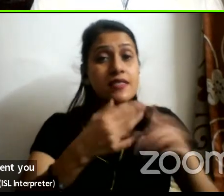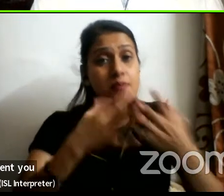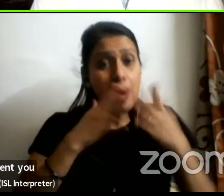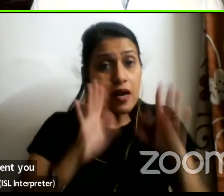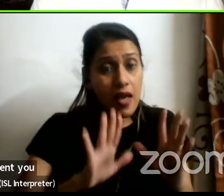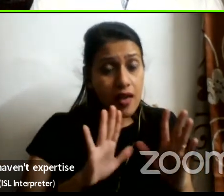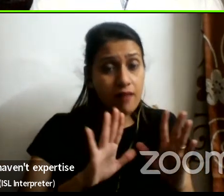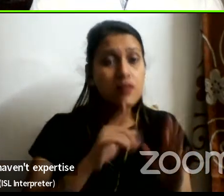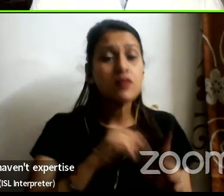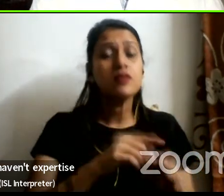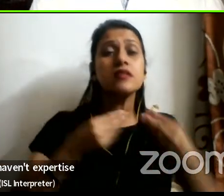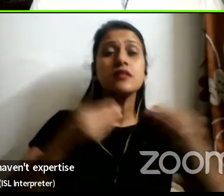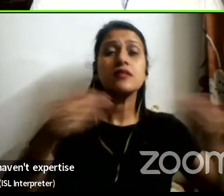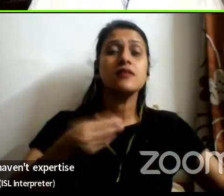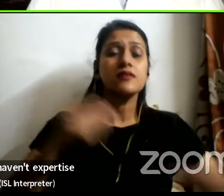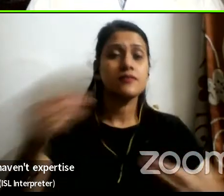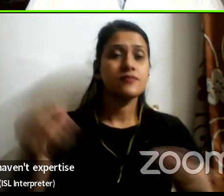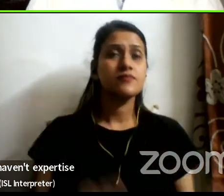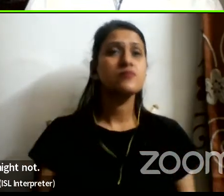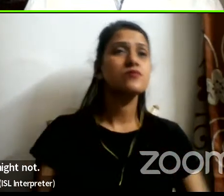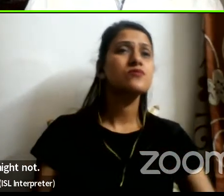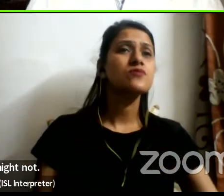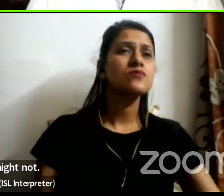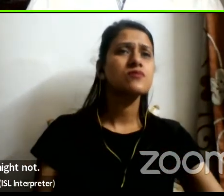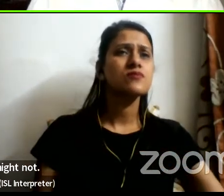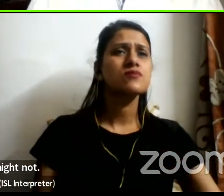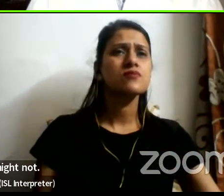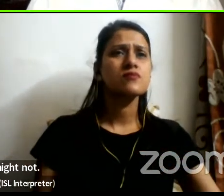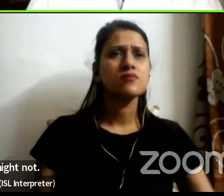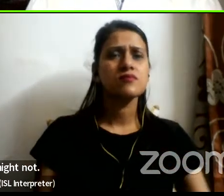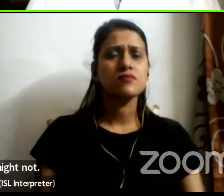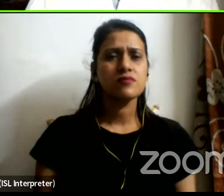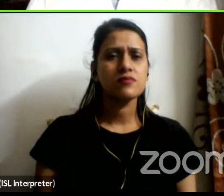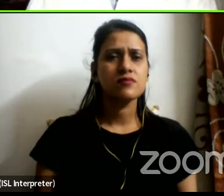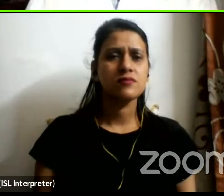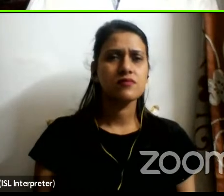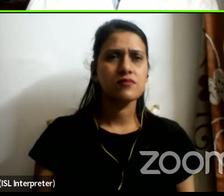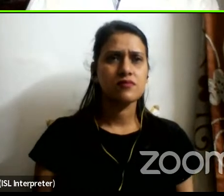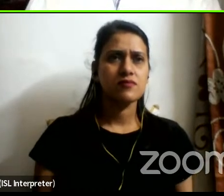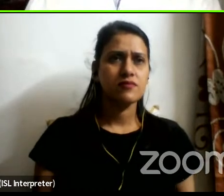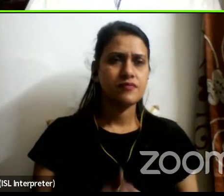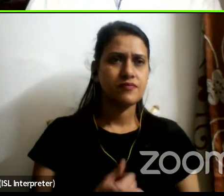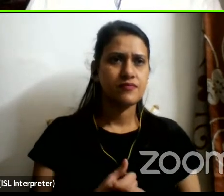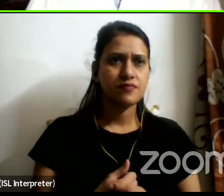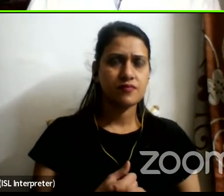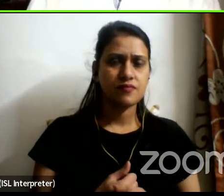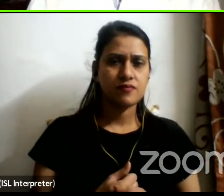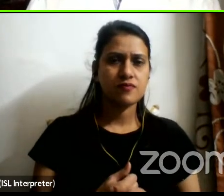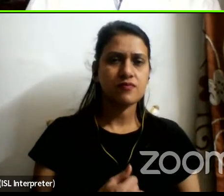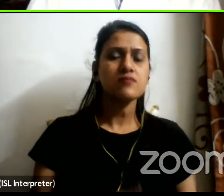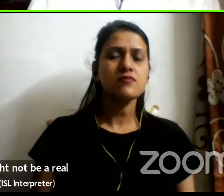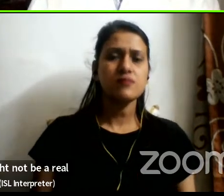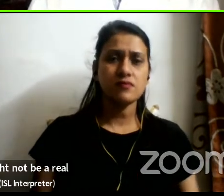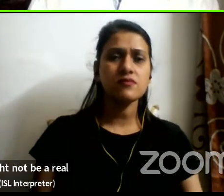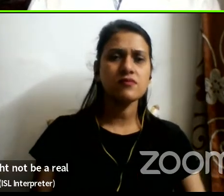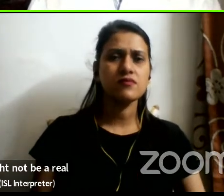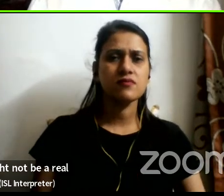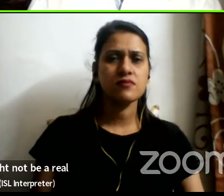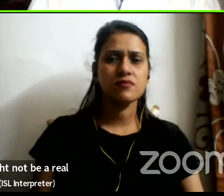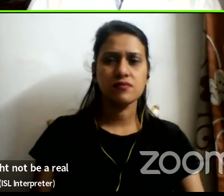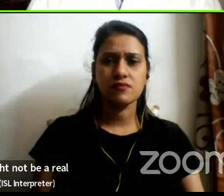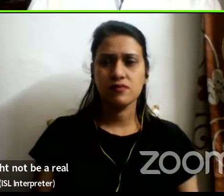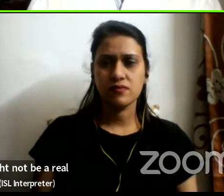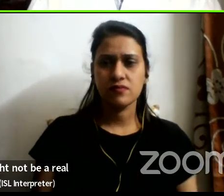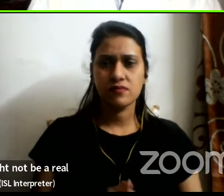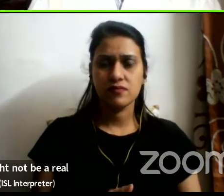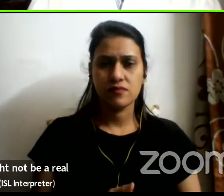might not really be actionable, in the sense that might not be a real tension. It's an ostensible tension between